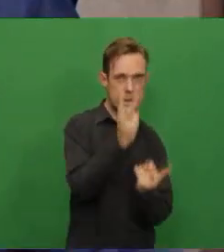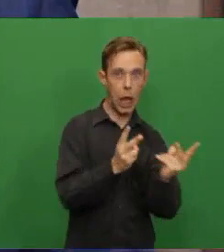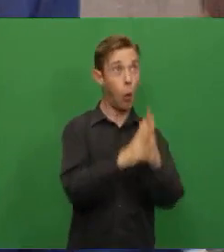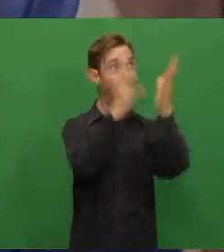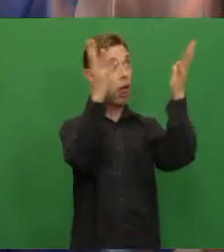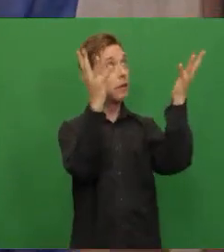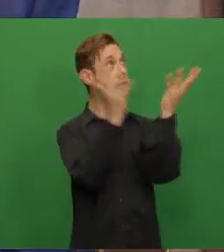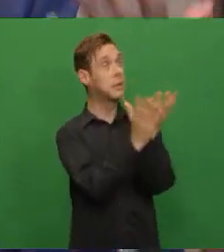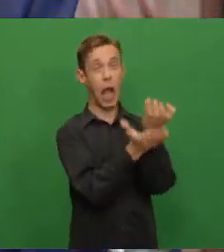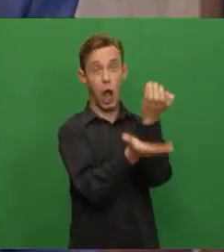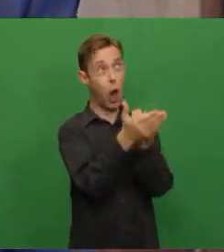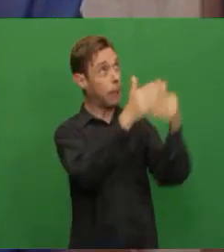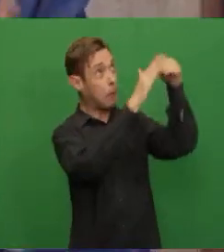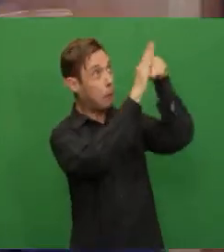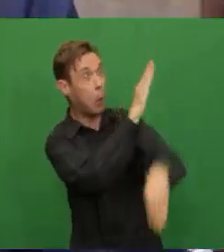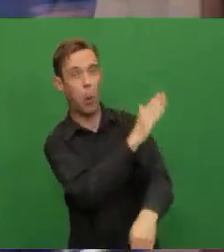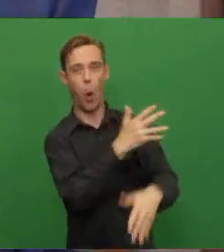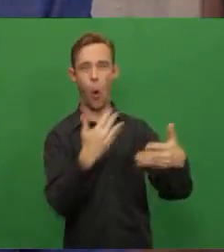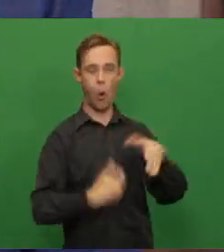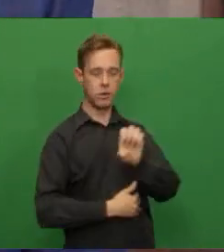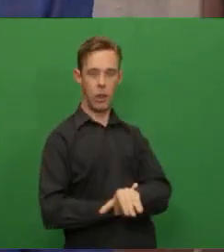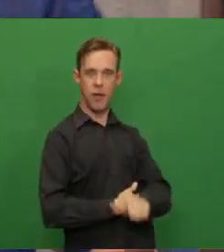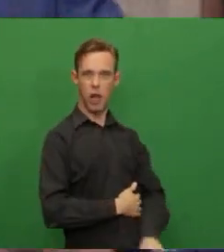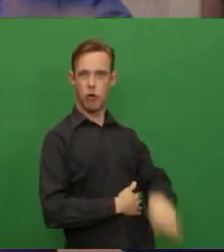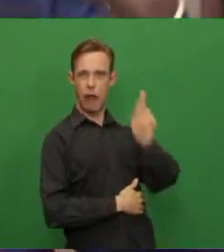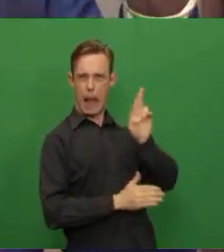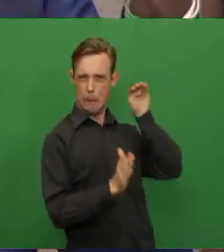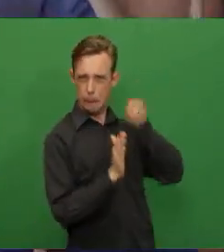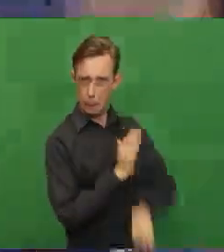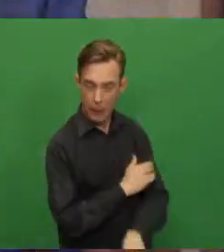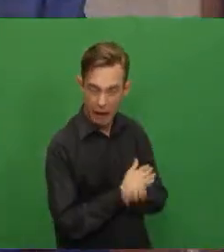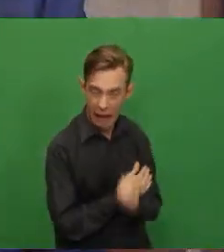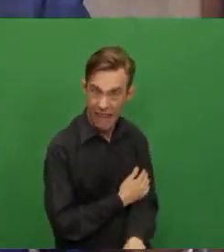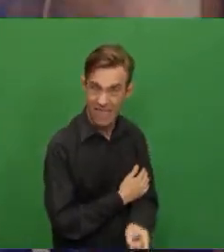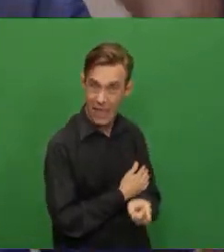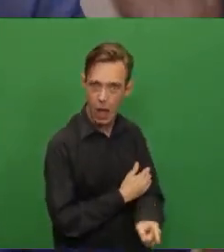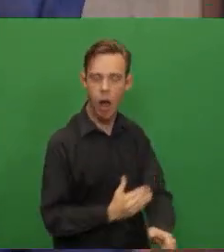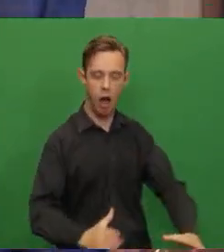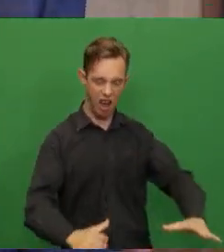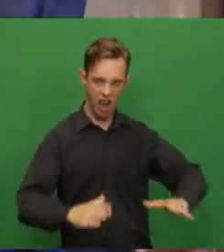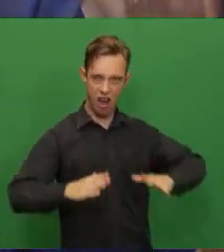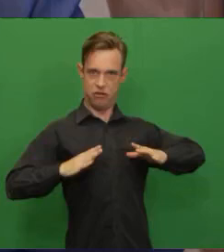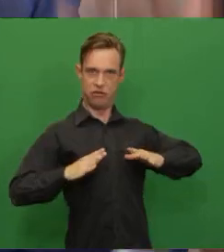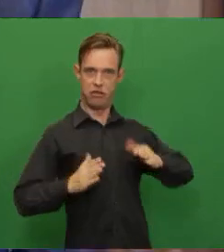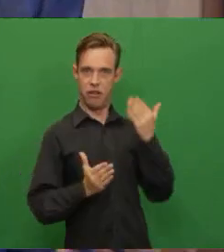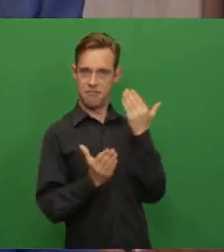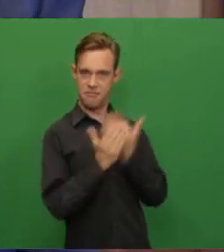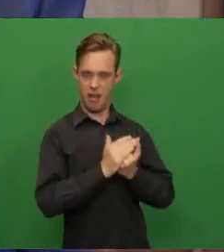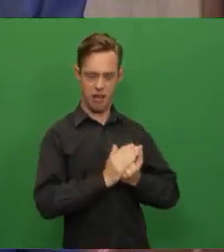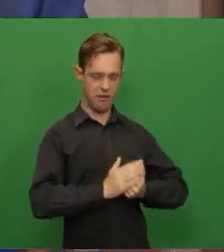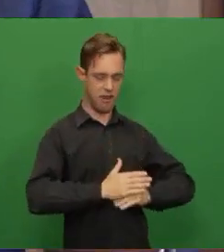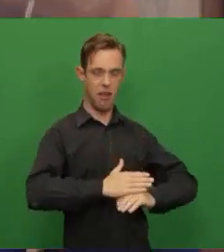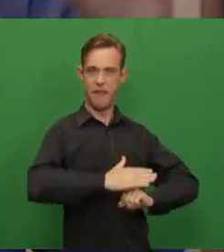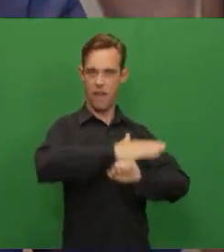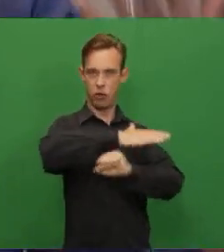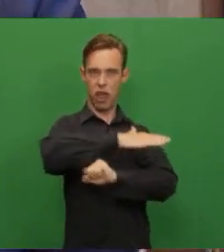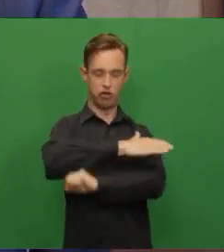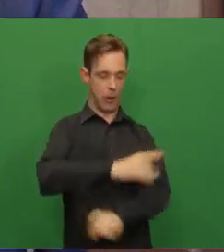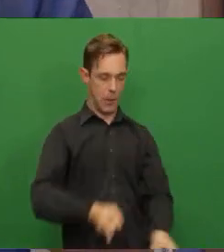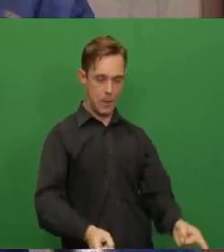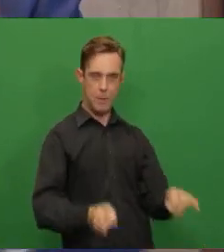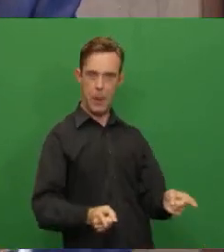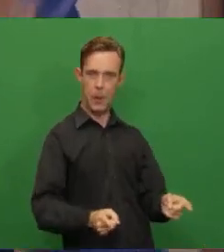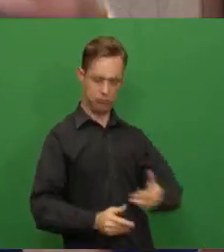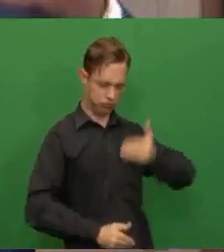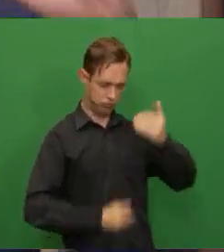either that impacts inflation in either direction, we are able, as a flexible inflation targeter, to